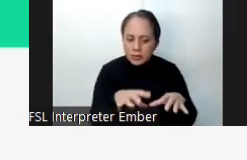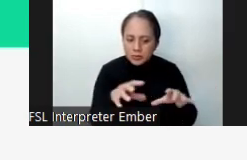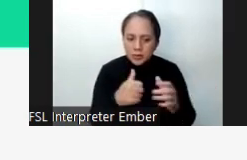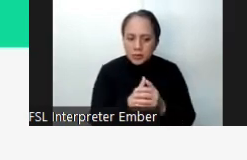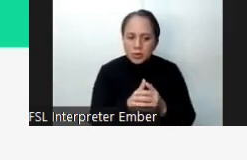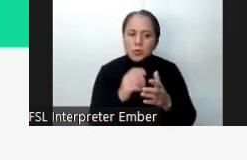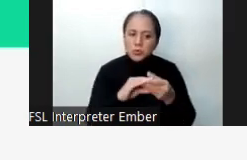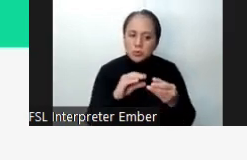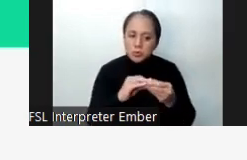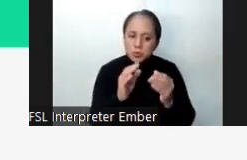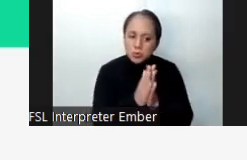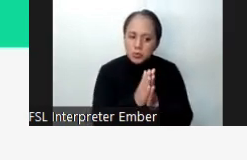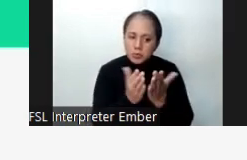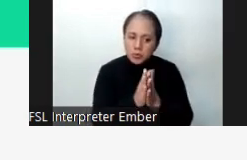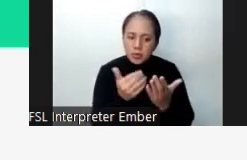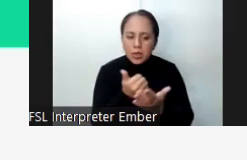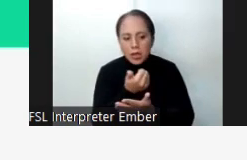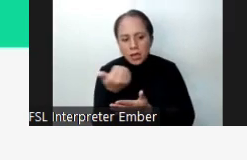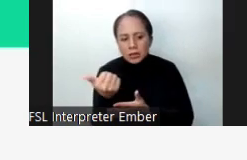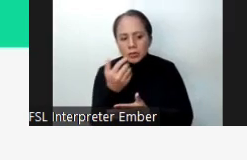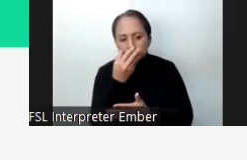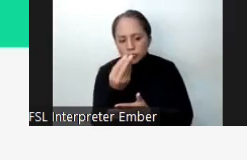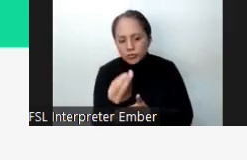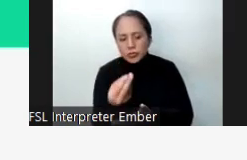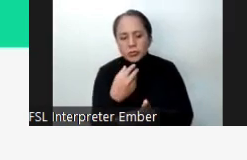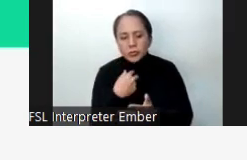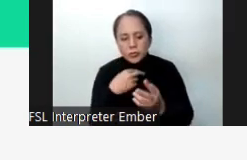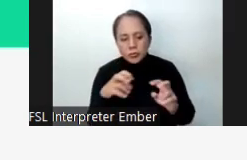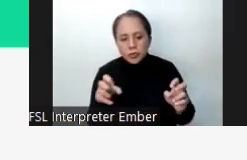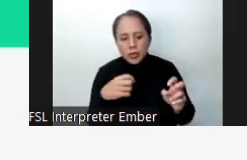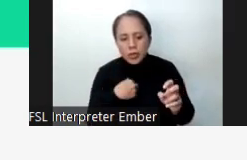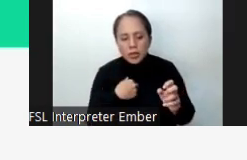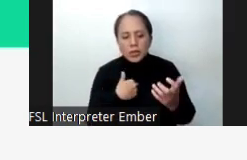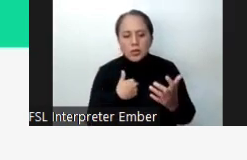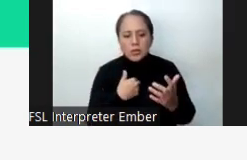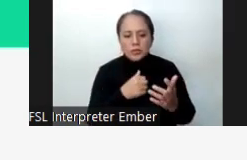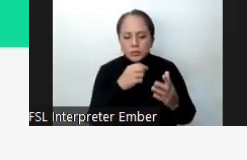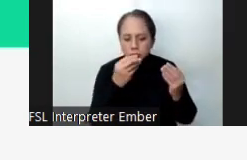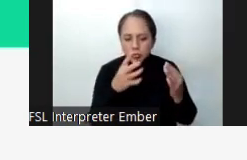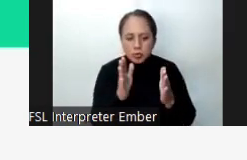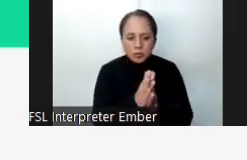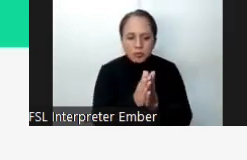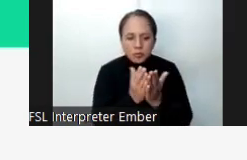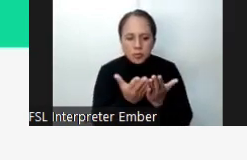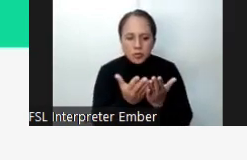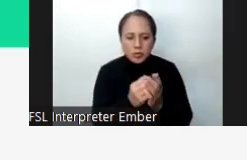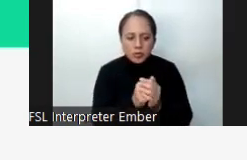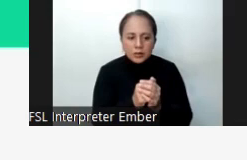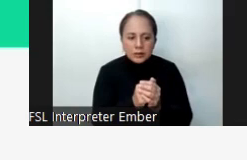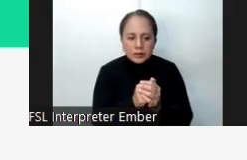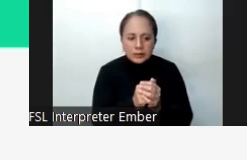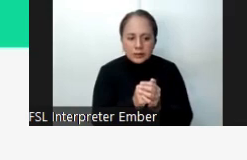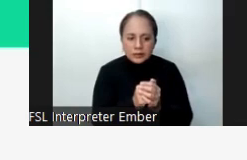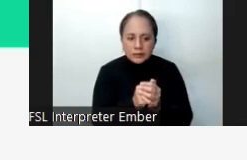mostly storybooks, while some or a few studies made use of an informative book and a prompting